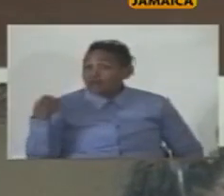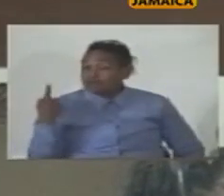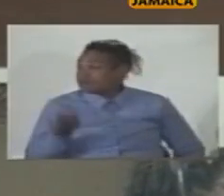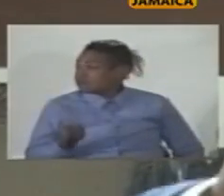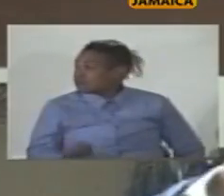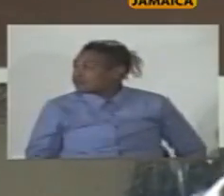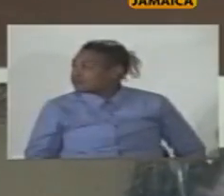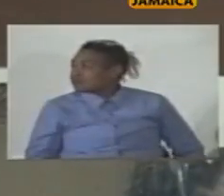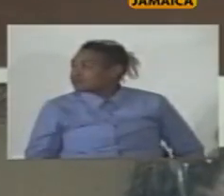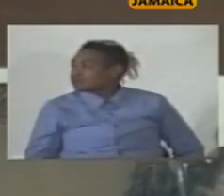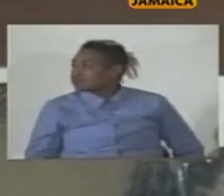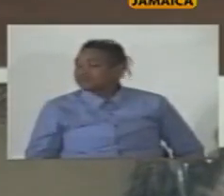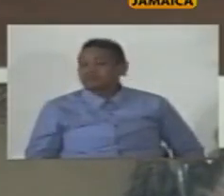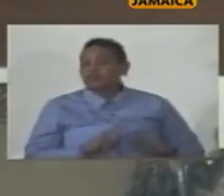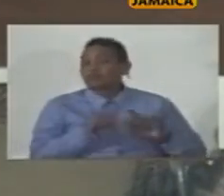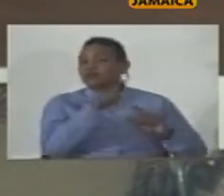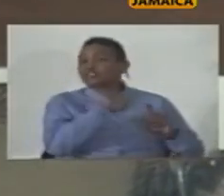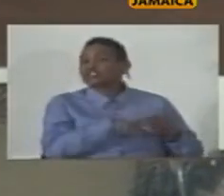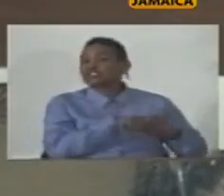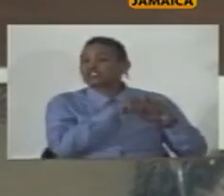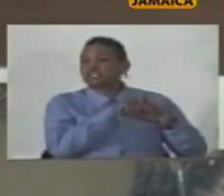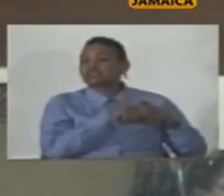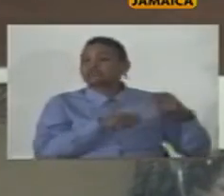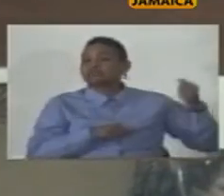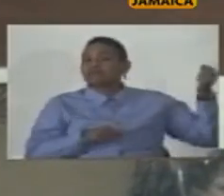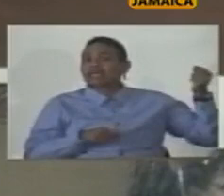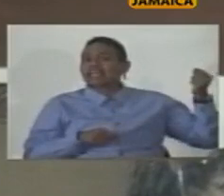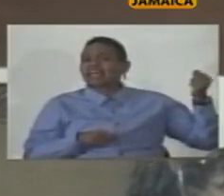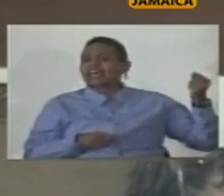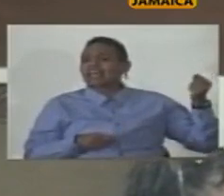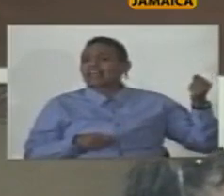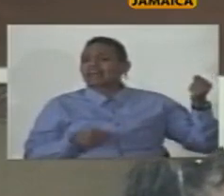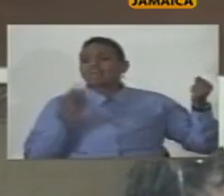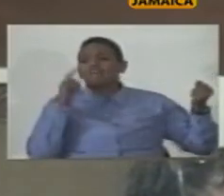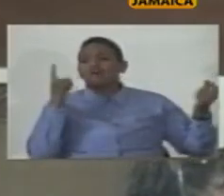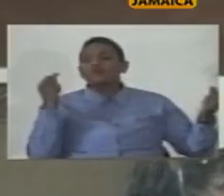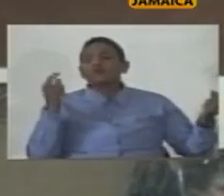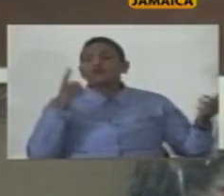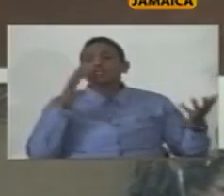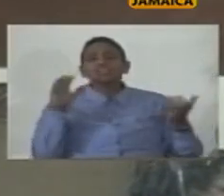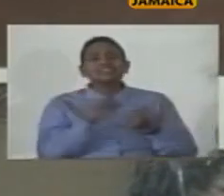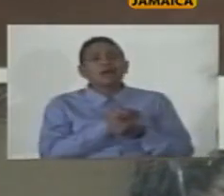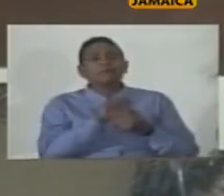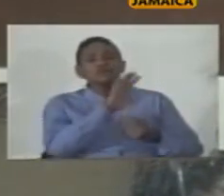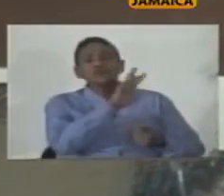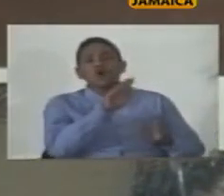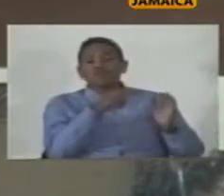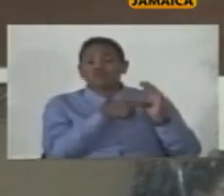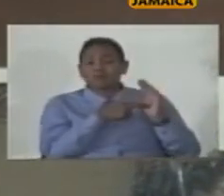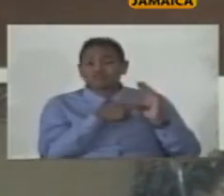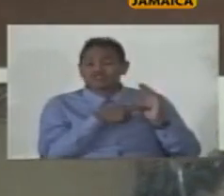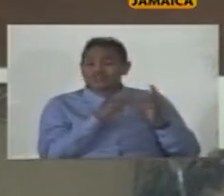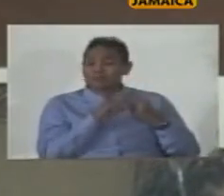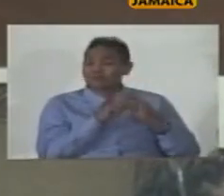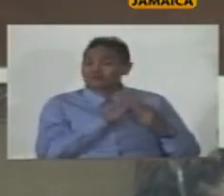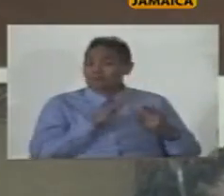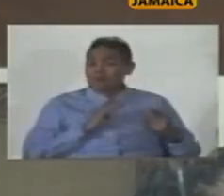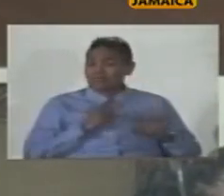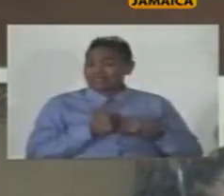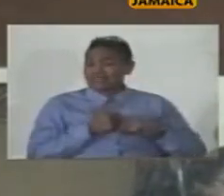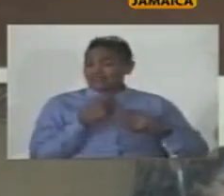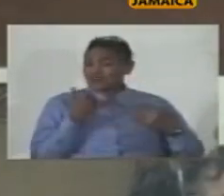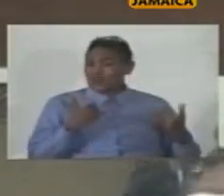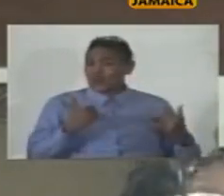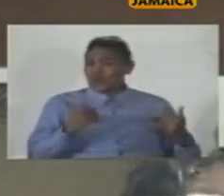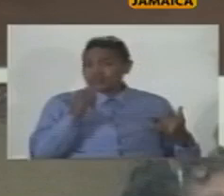But she's suspended first, doing grave damage to her reputation, and the board is now off